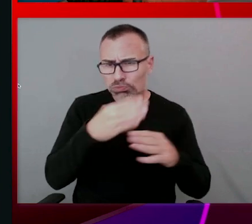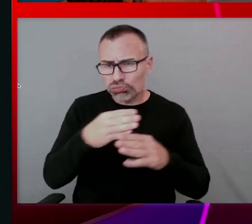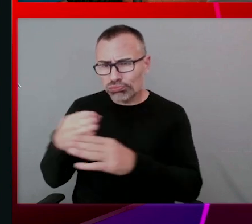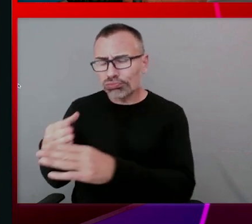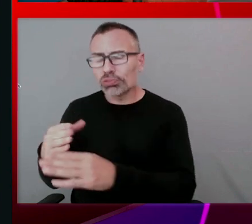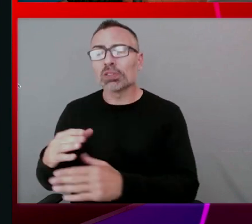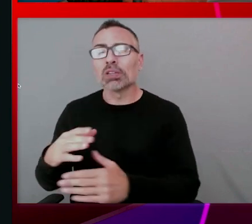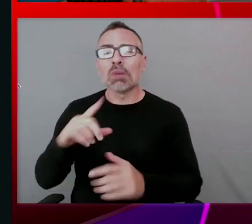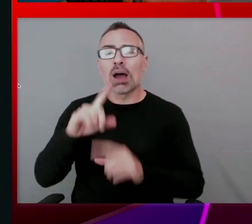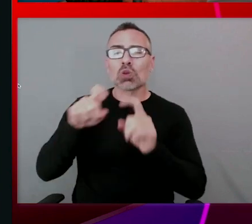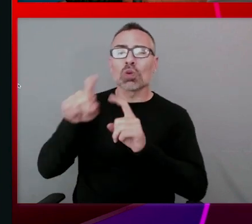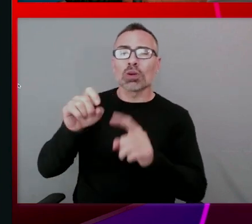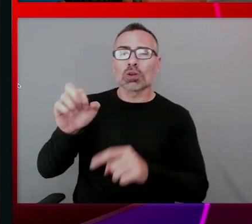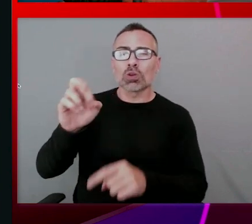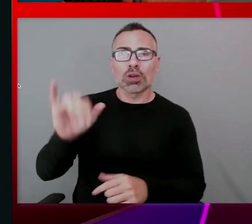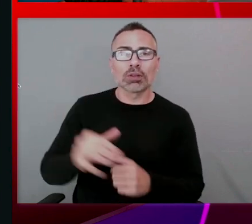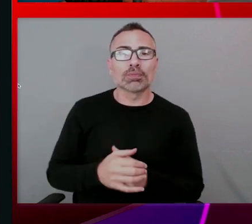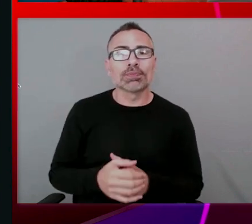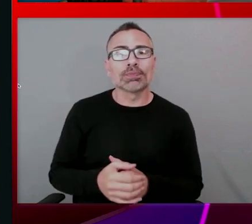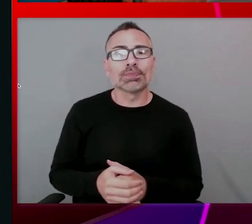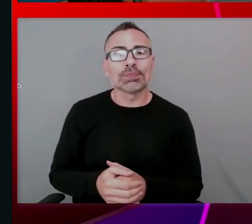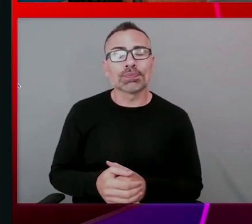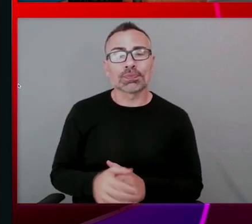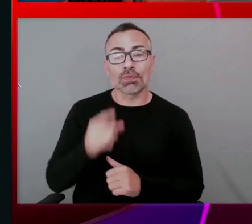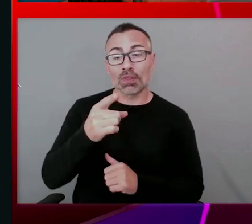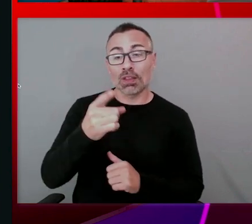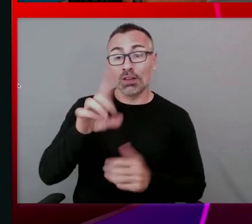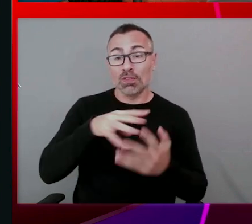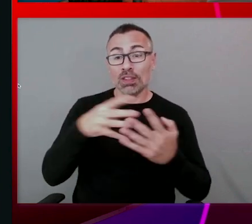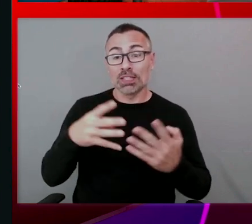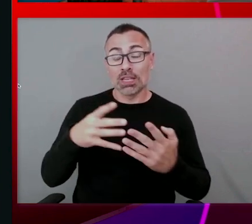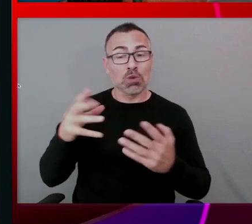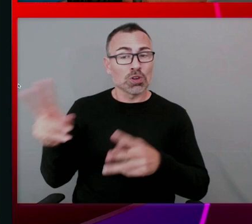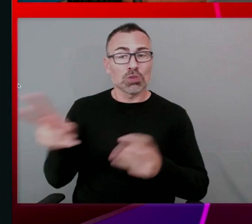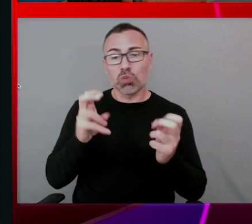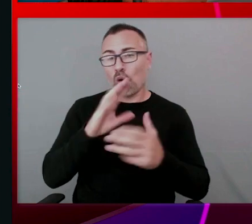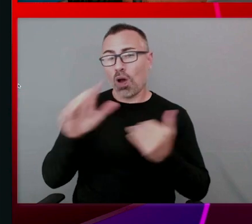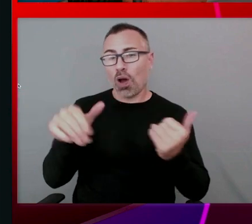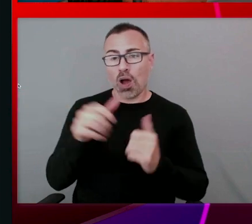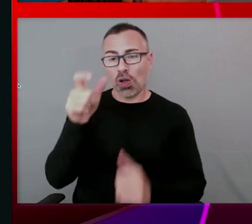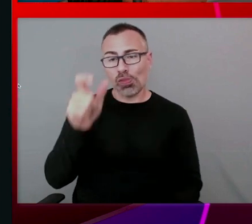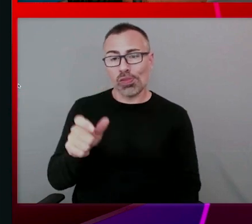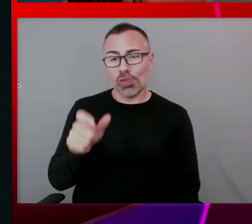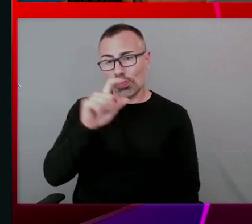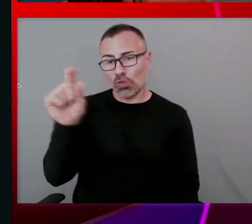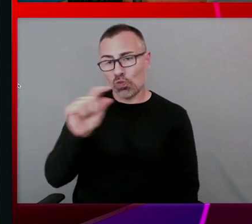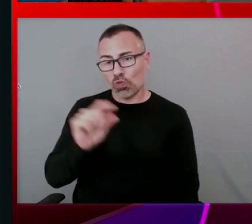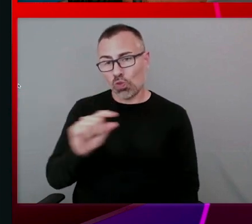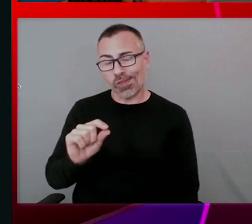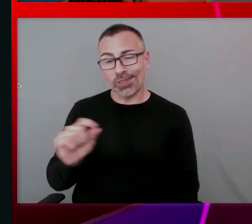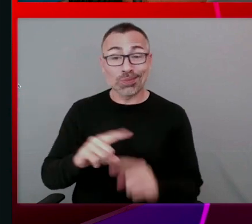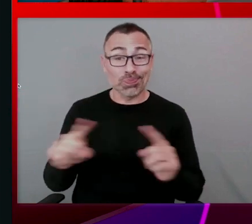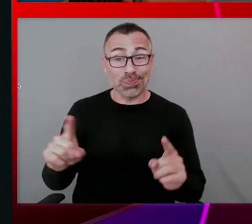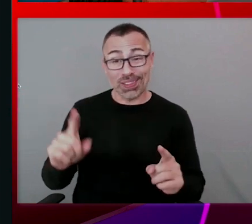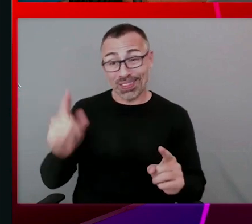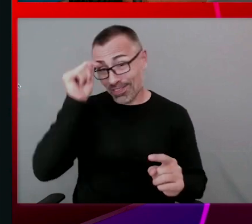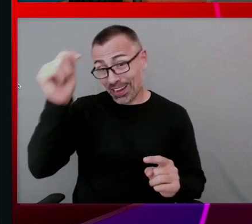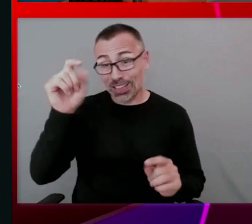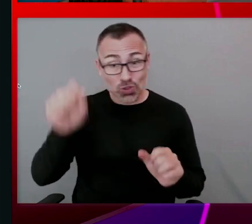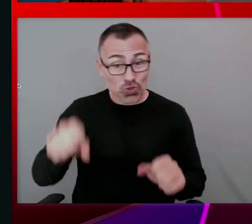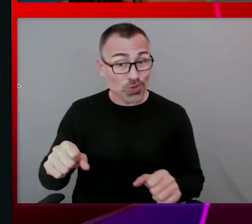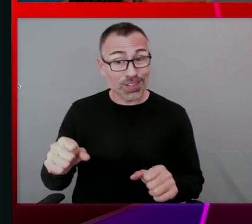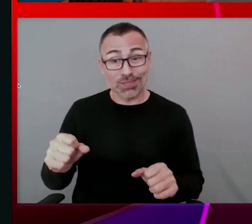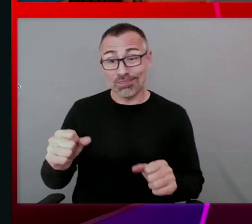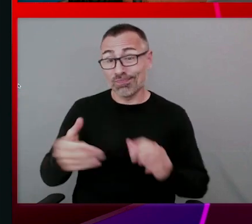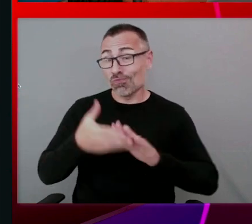here. So for this demo, we just pull all the rows. Sure. But theoretically, you can go and actually run any type of query in here. So you